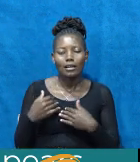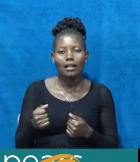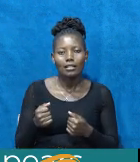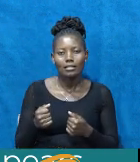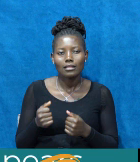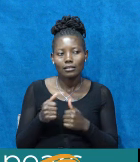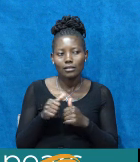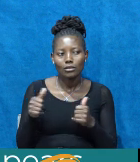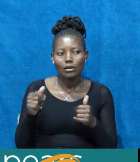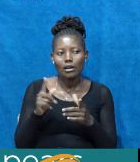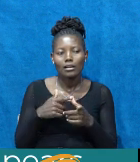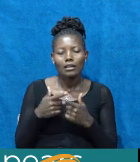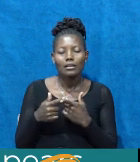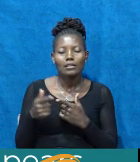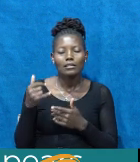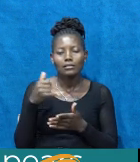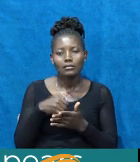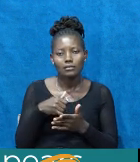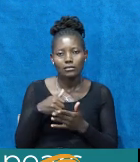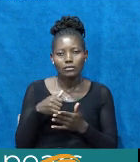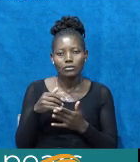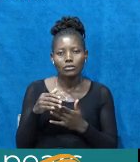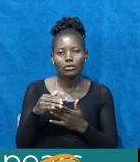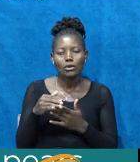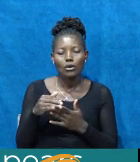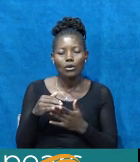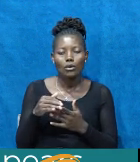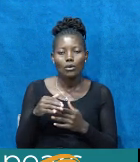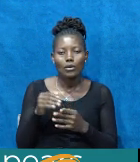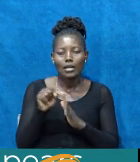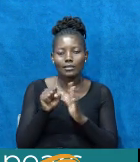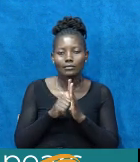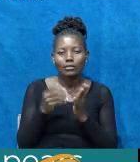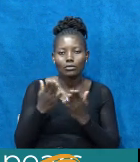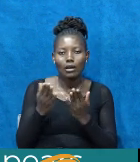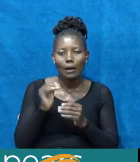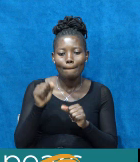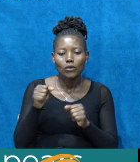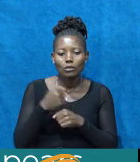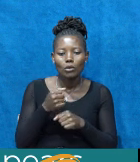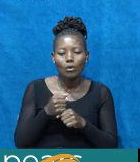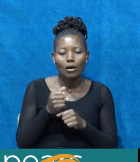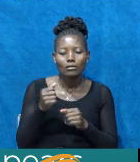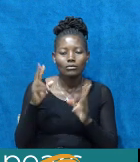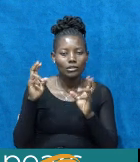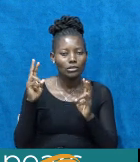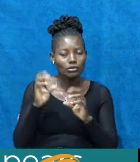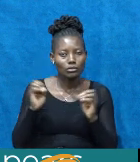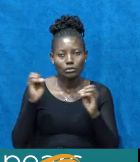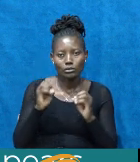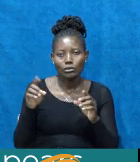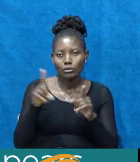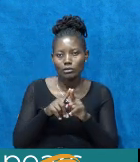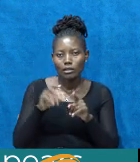ensure that the gut health is maintained optimally into a state where it can be able to function